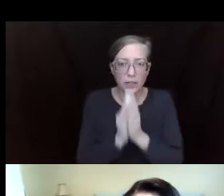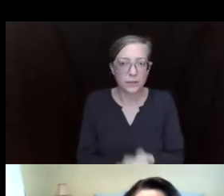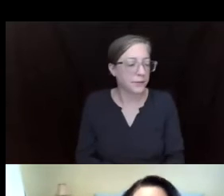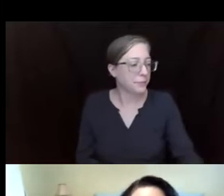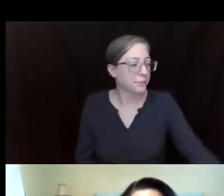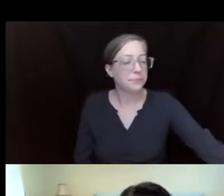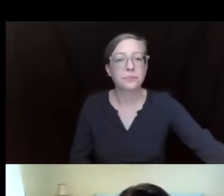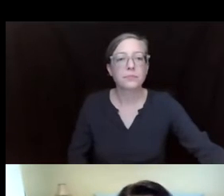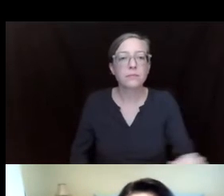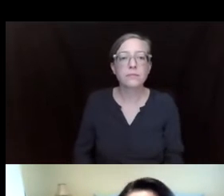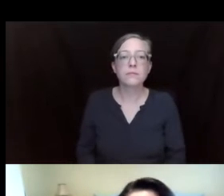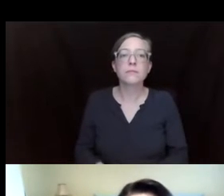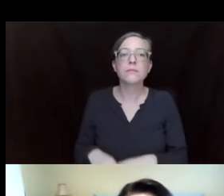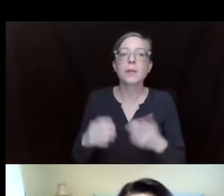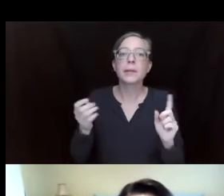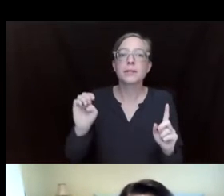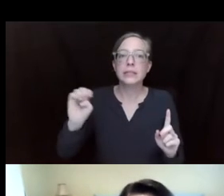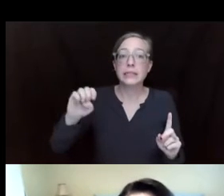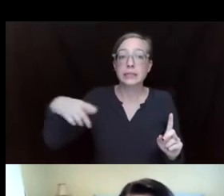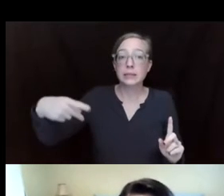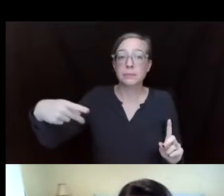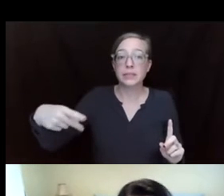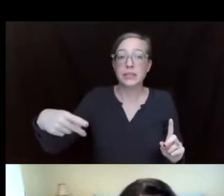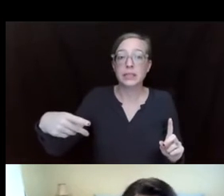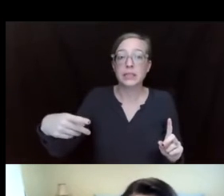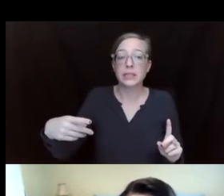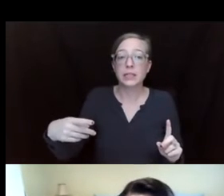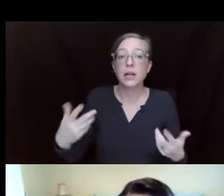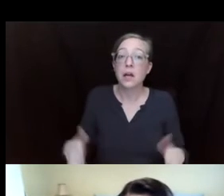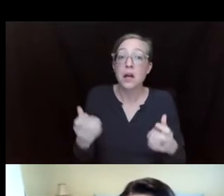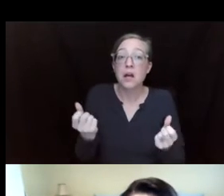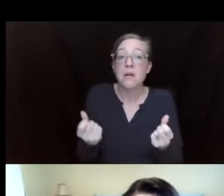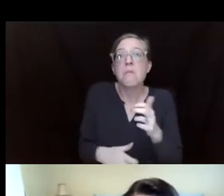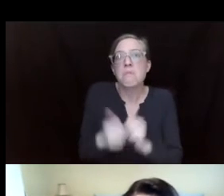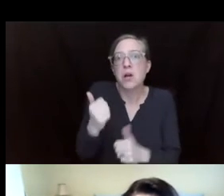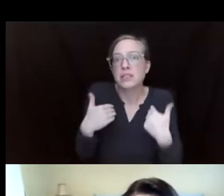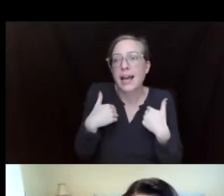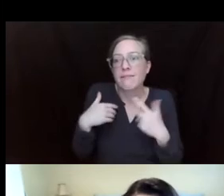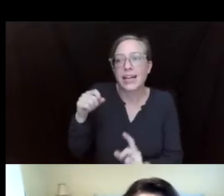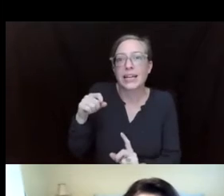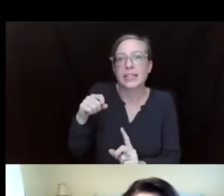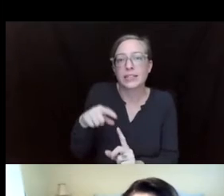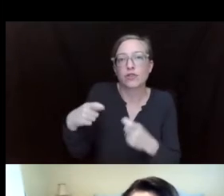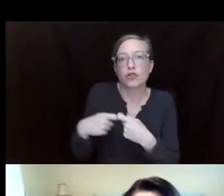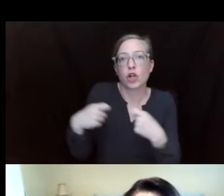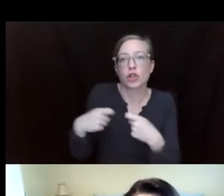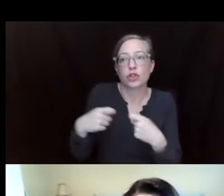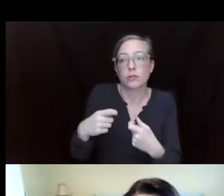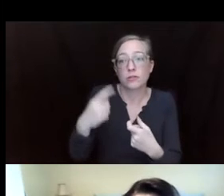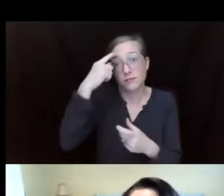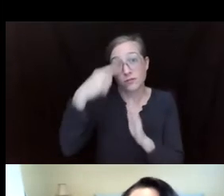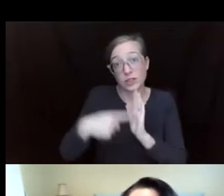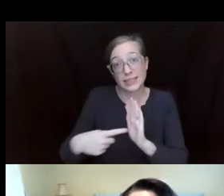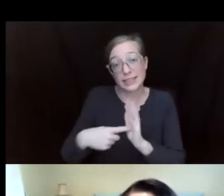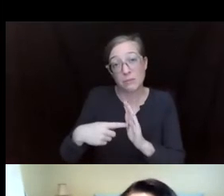bioseparation, majority of biological particles have a charge. For example, DNA, because of the phosphate backbone, has a negative